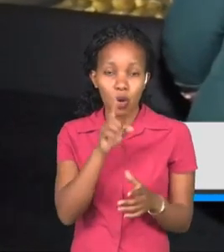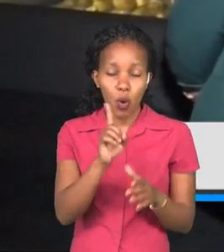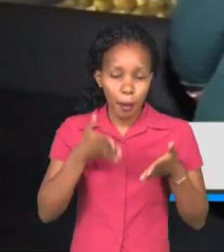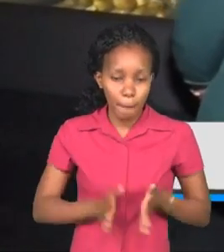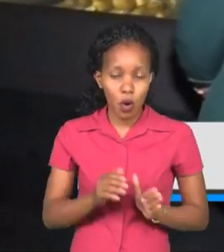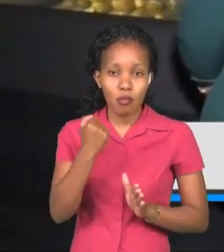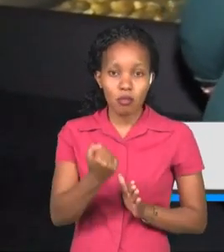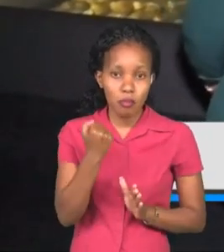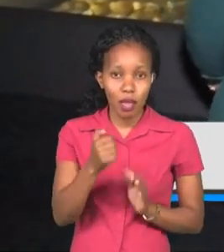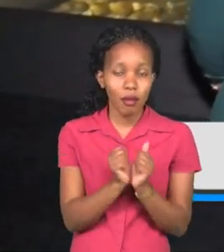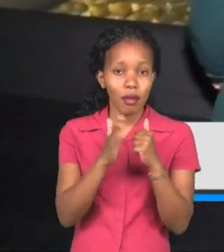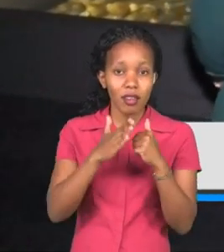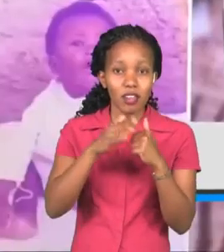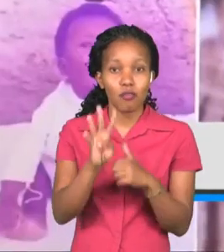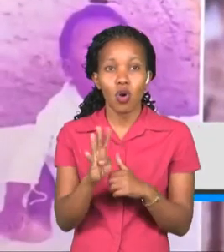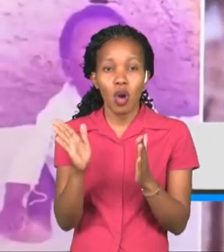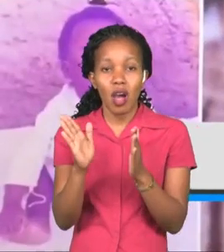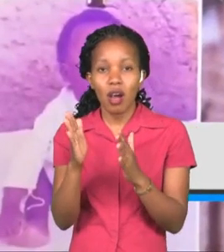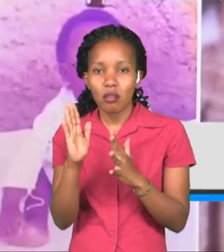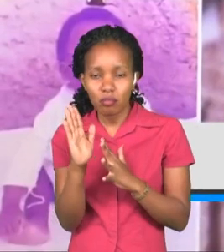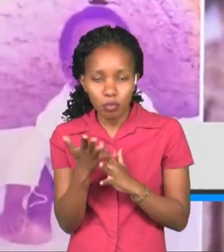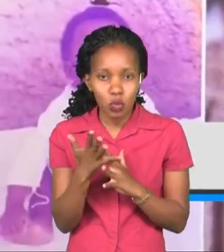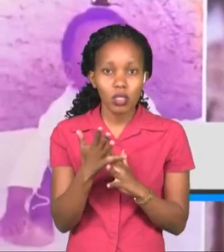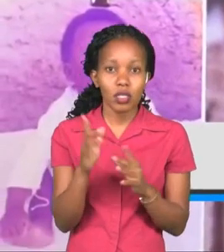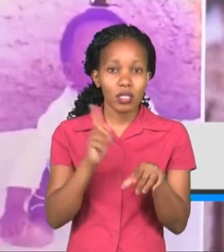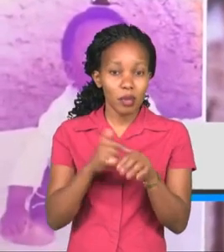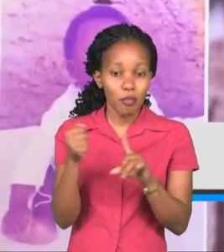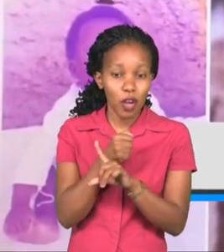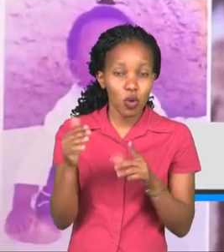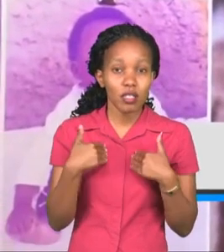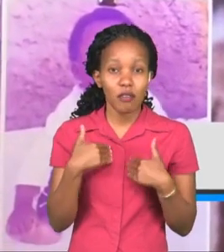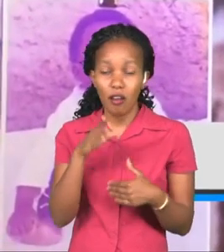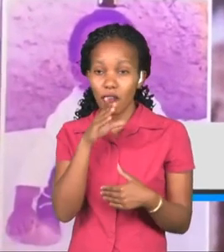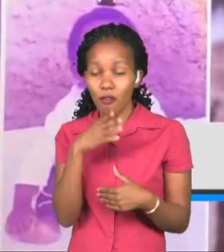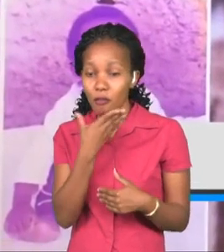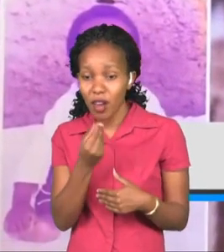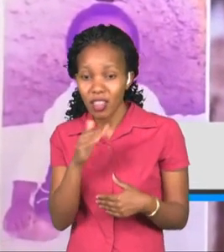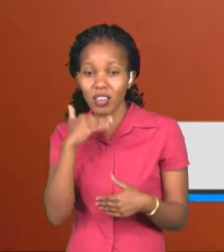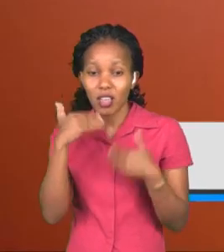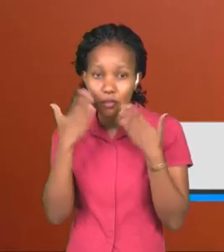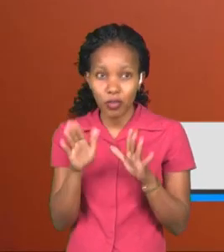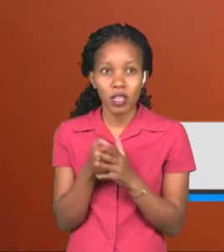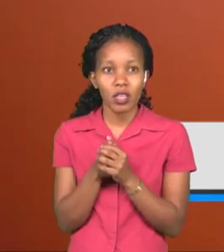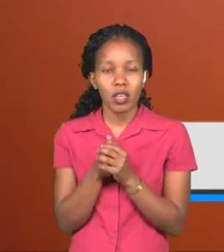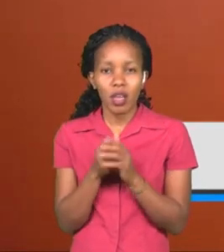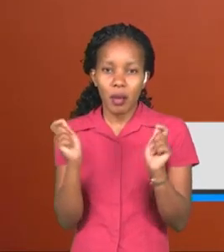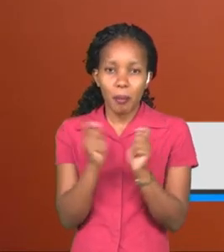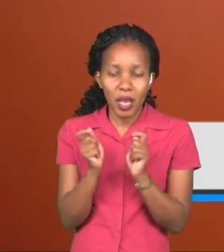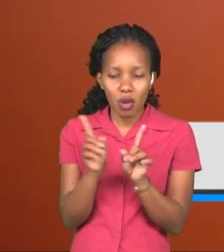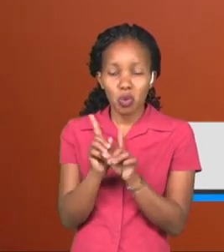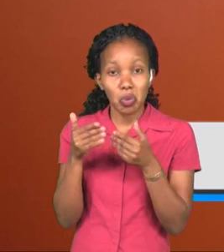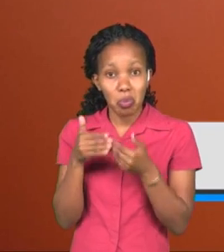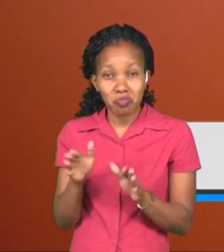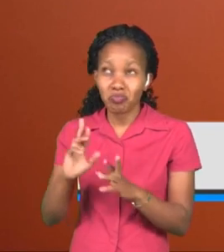May 1994 in the middle of the genocide. His father was murdered. From the pain and loss,